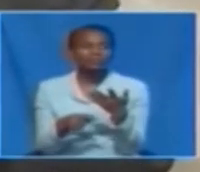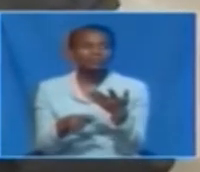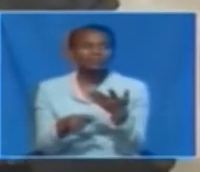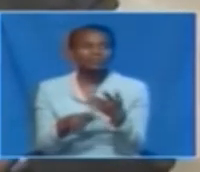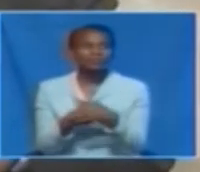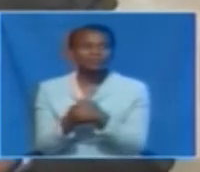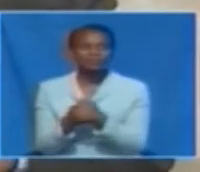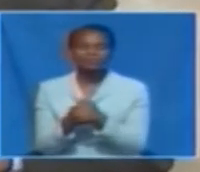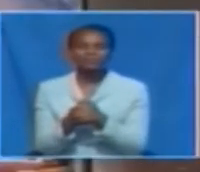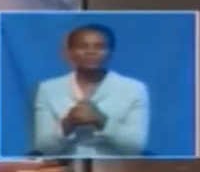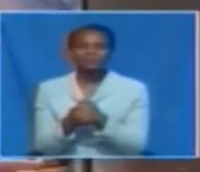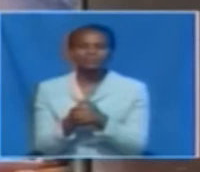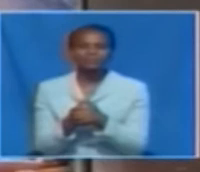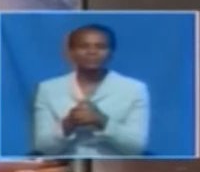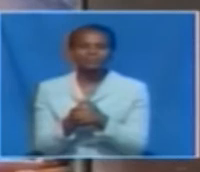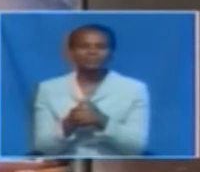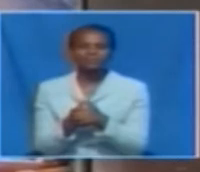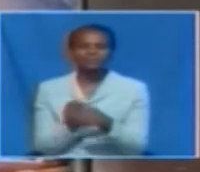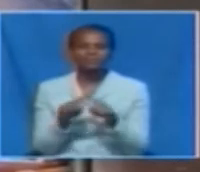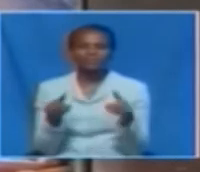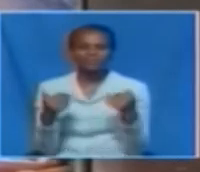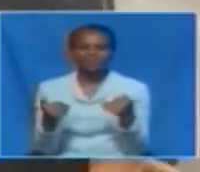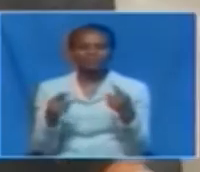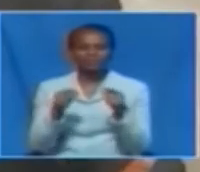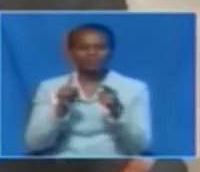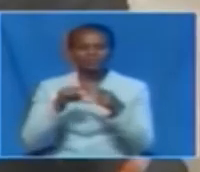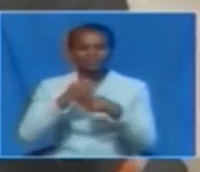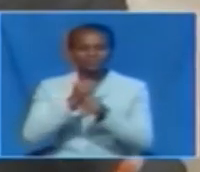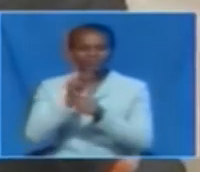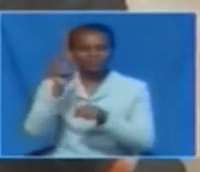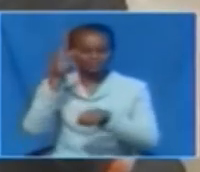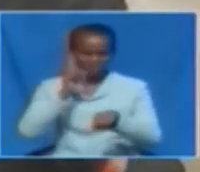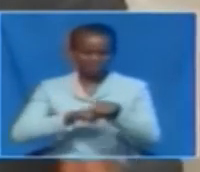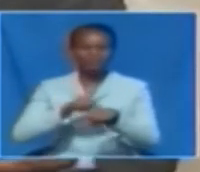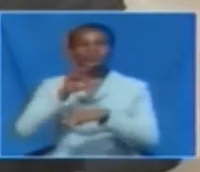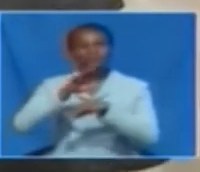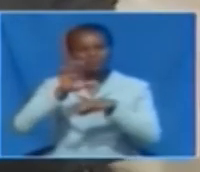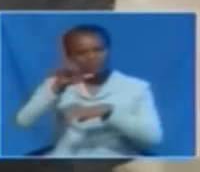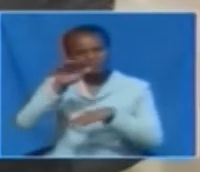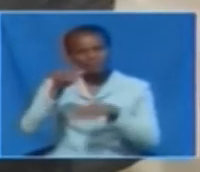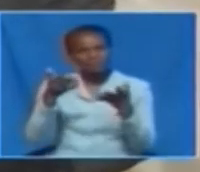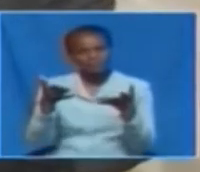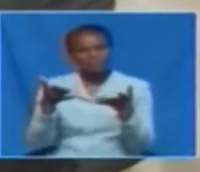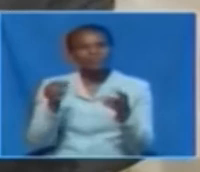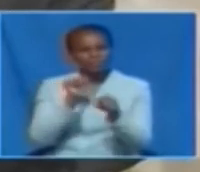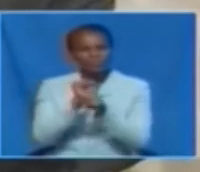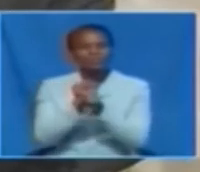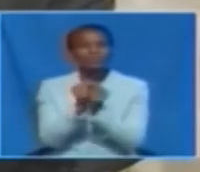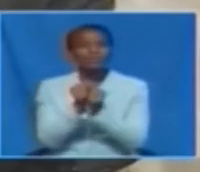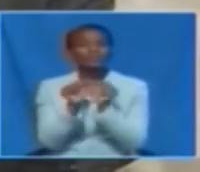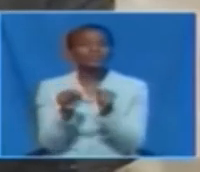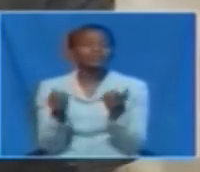make any difference. But the point I'm trying to make is that this is the second time we've been approached. But this is the first time we